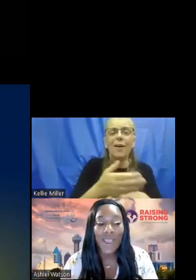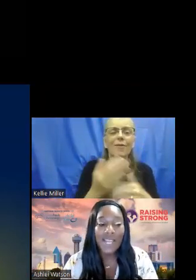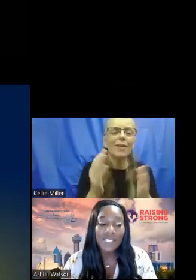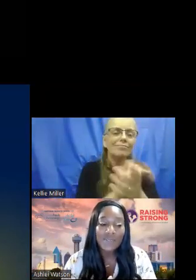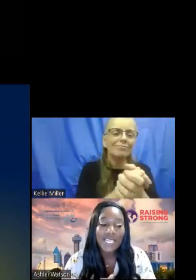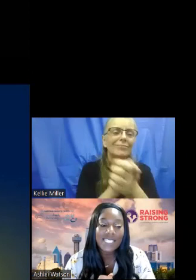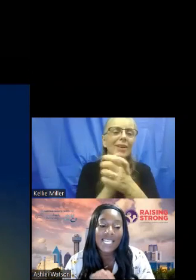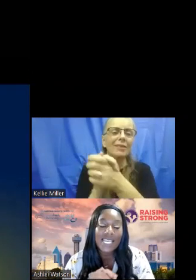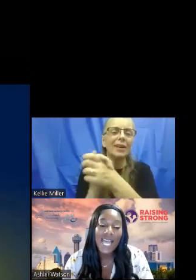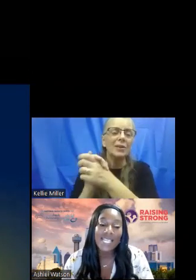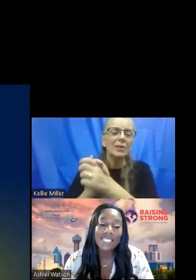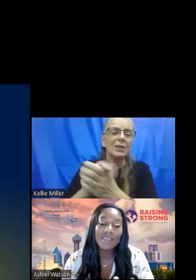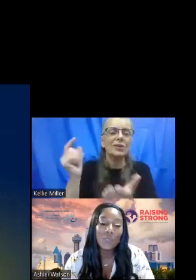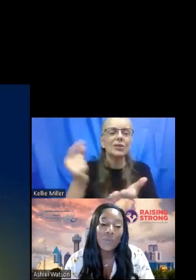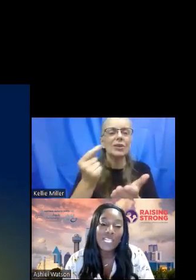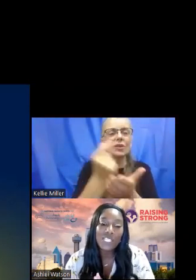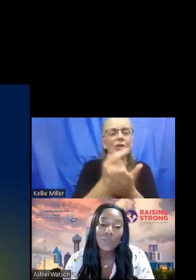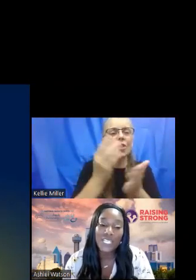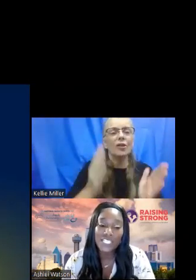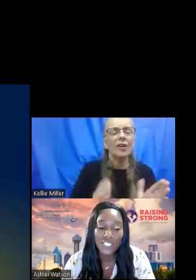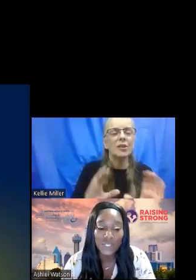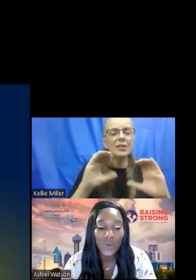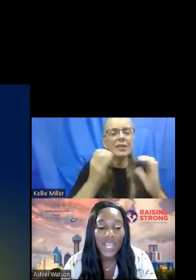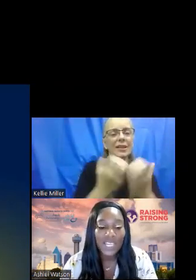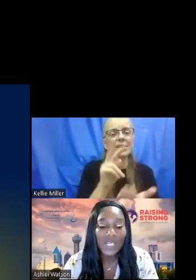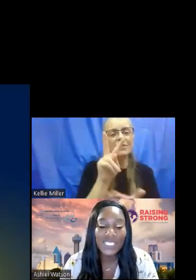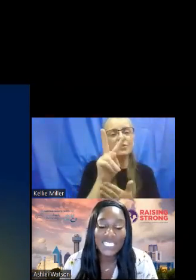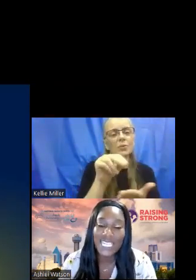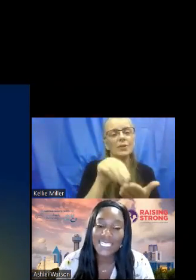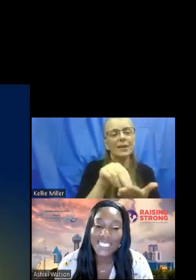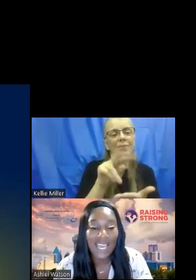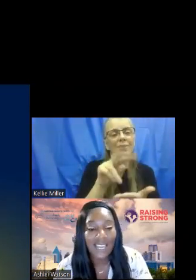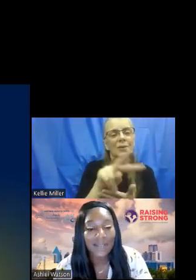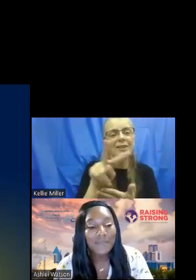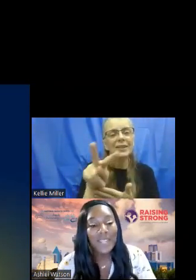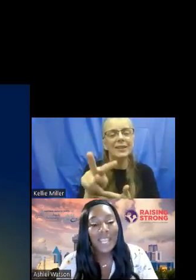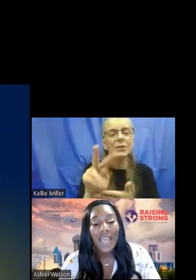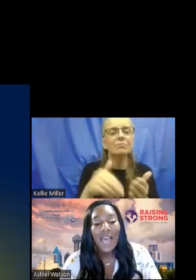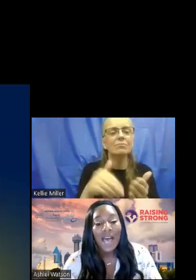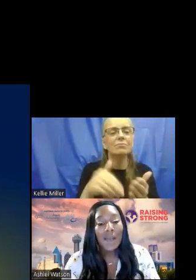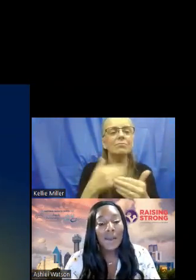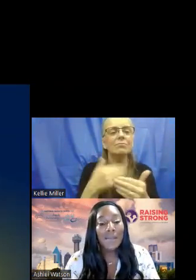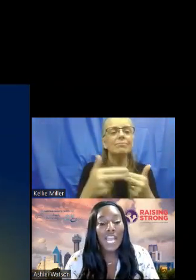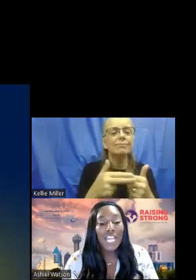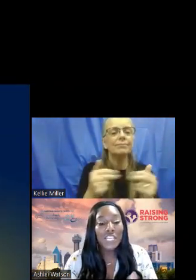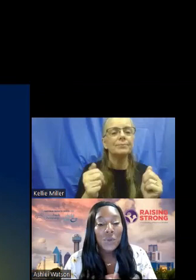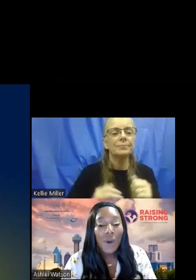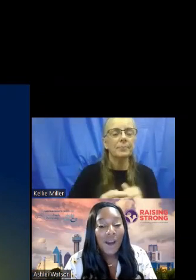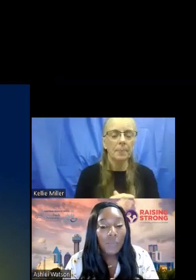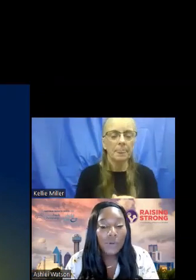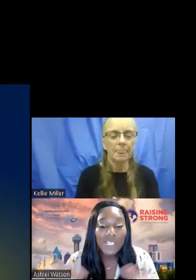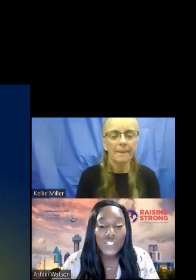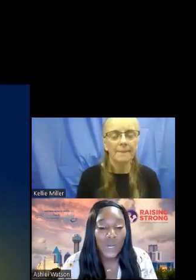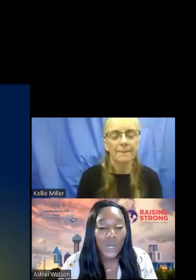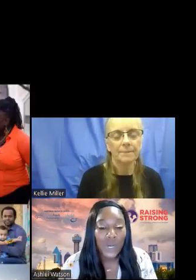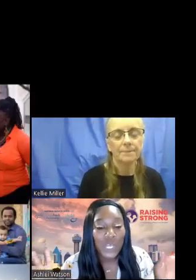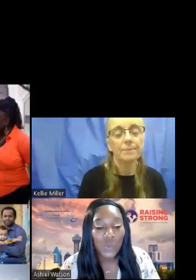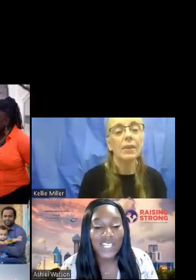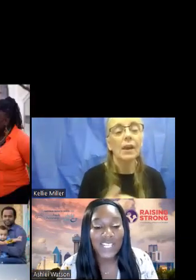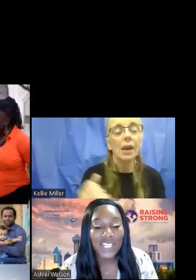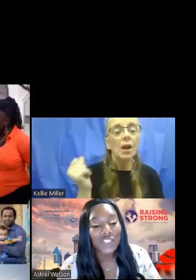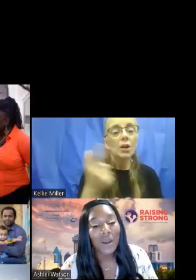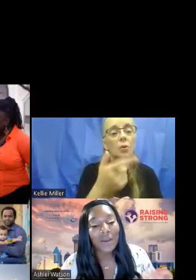Congratulations, graduates in class of 2022. You can go to the next slide. You all will be